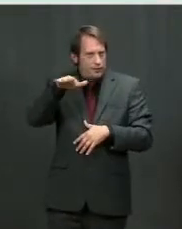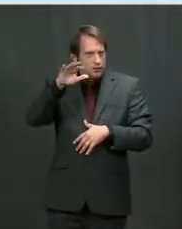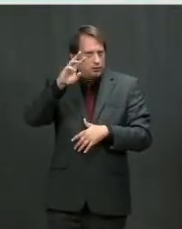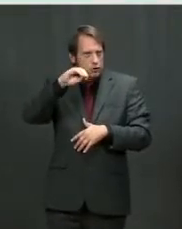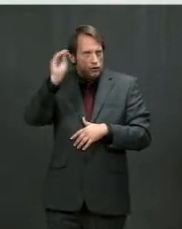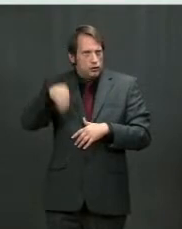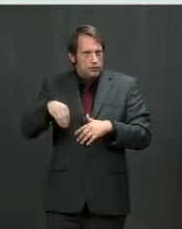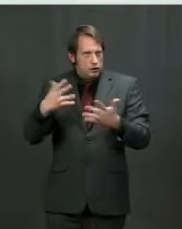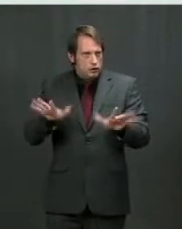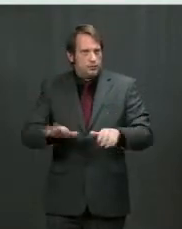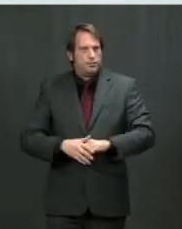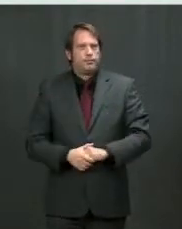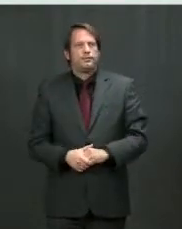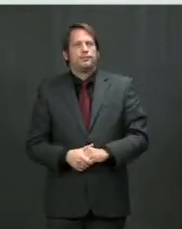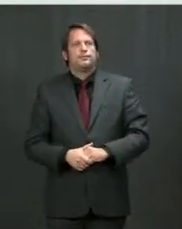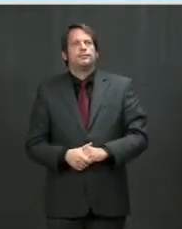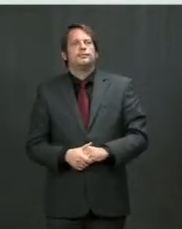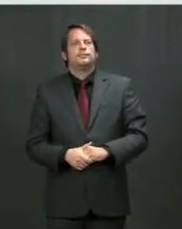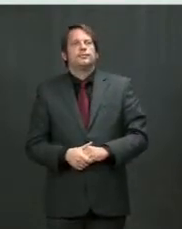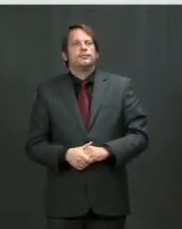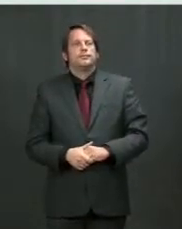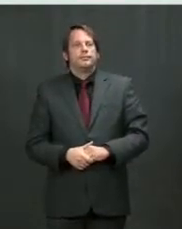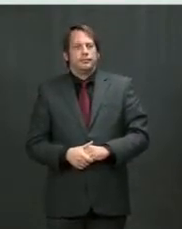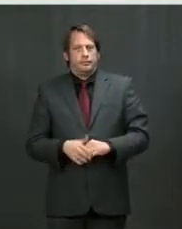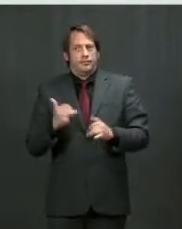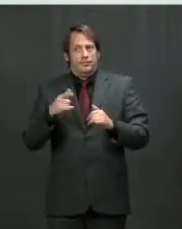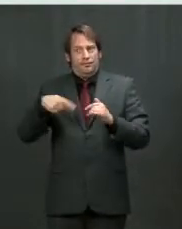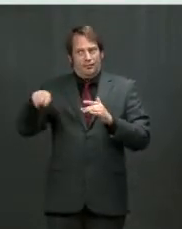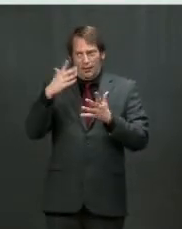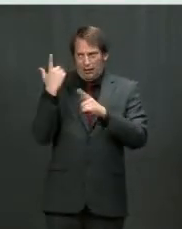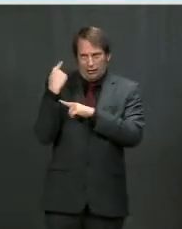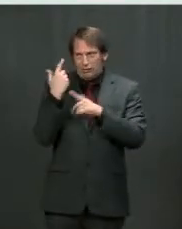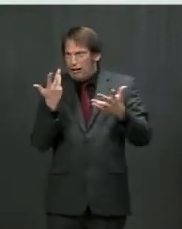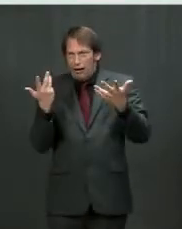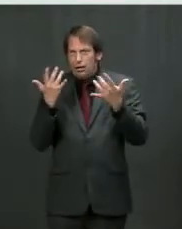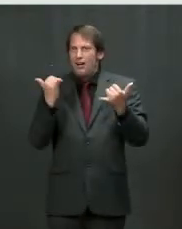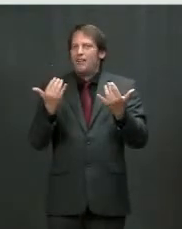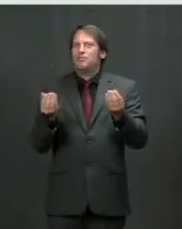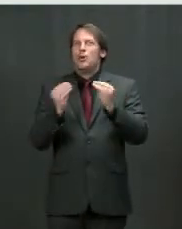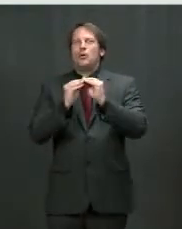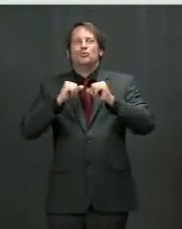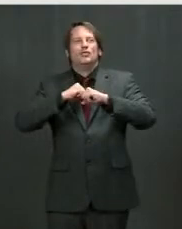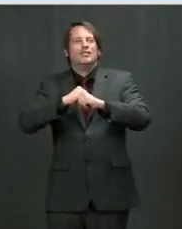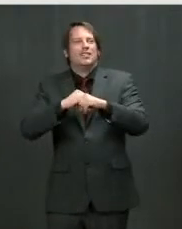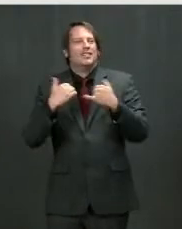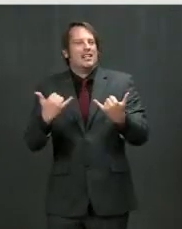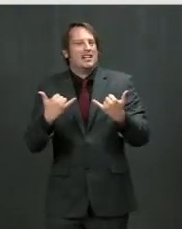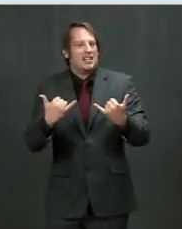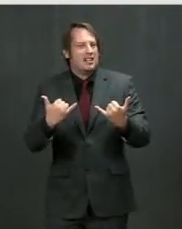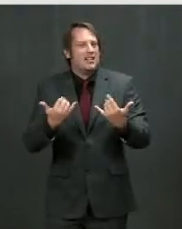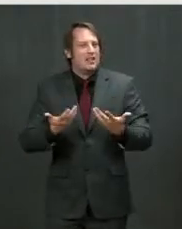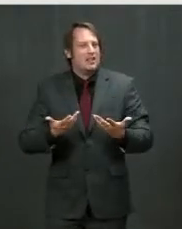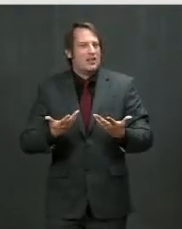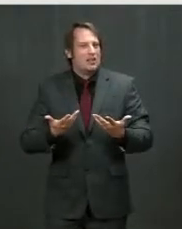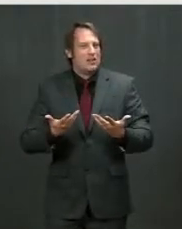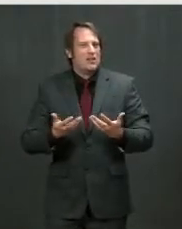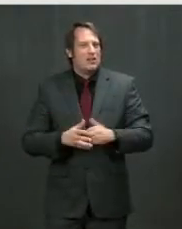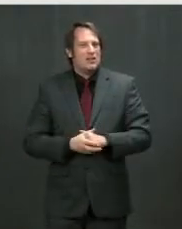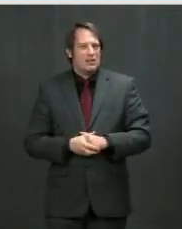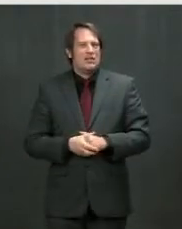year ago when this pandemic began. The trends in increasing cases and transmission also underscore the importance